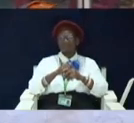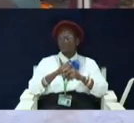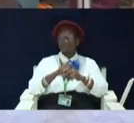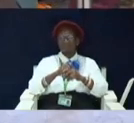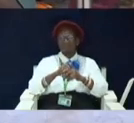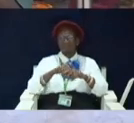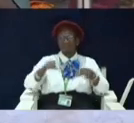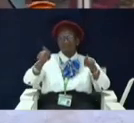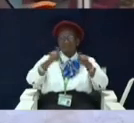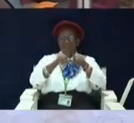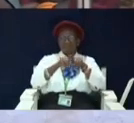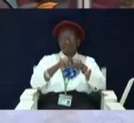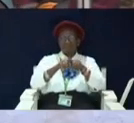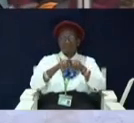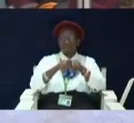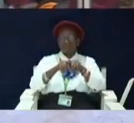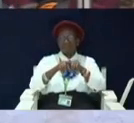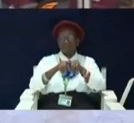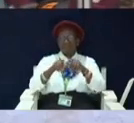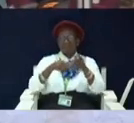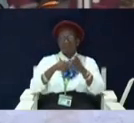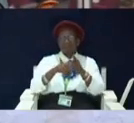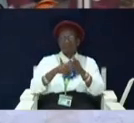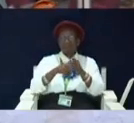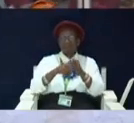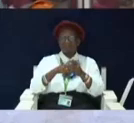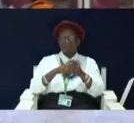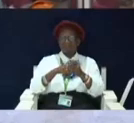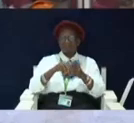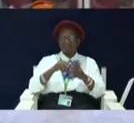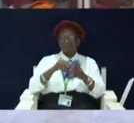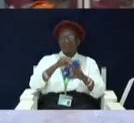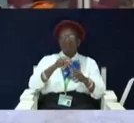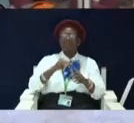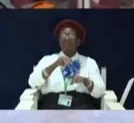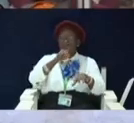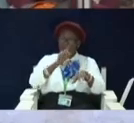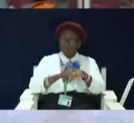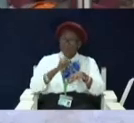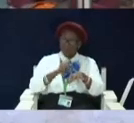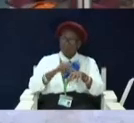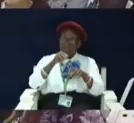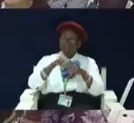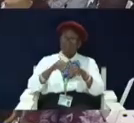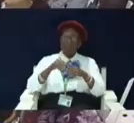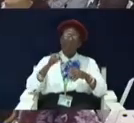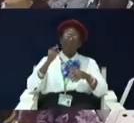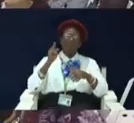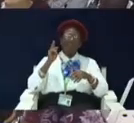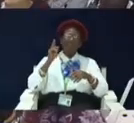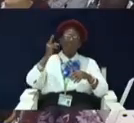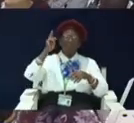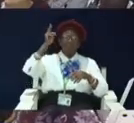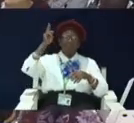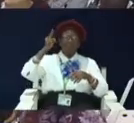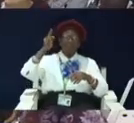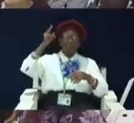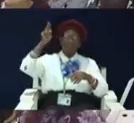So this moment in history, wakati ti an so yi ninu